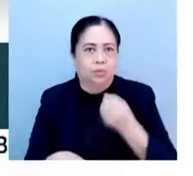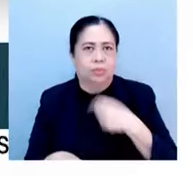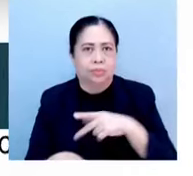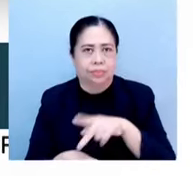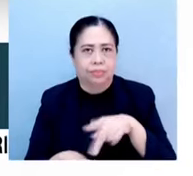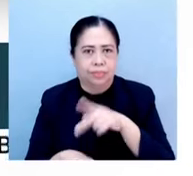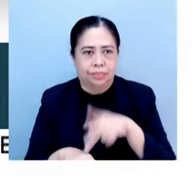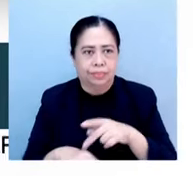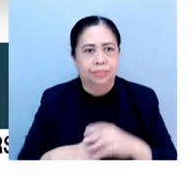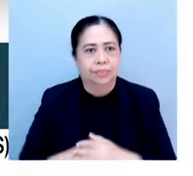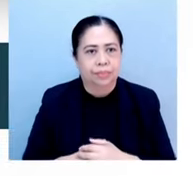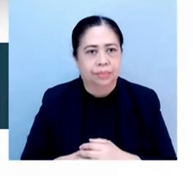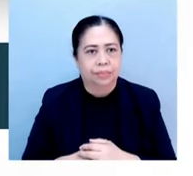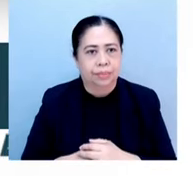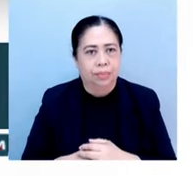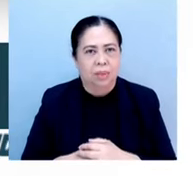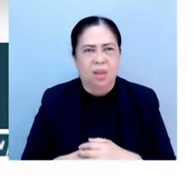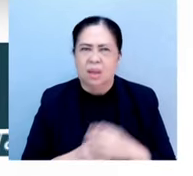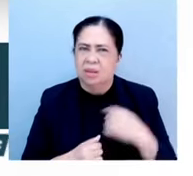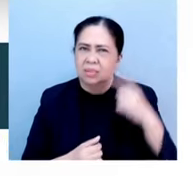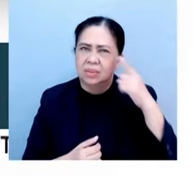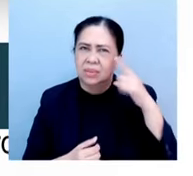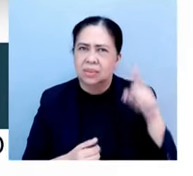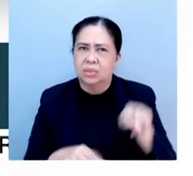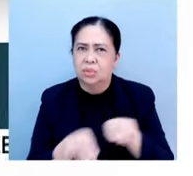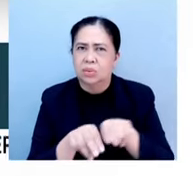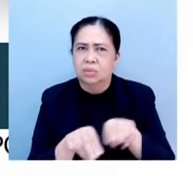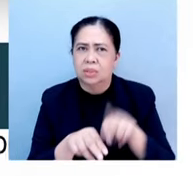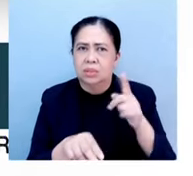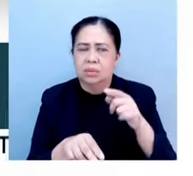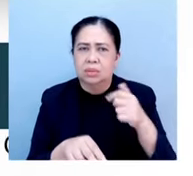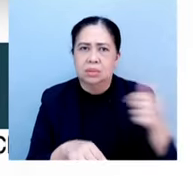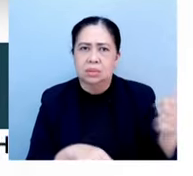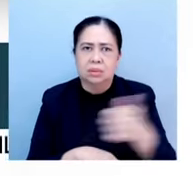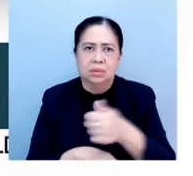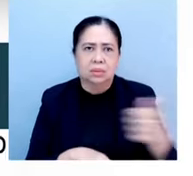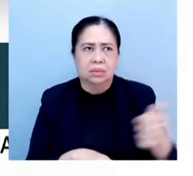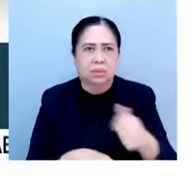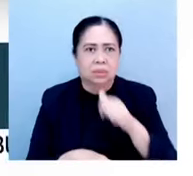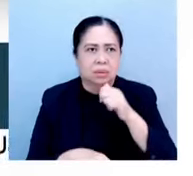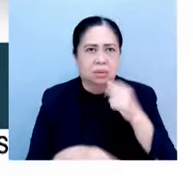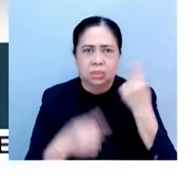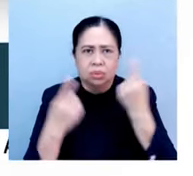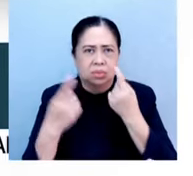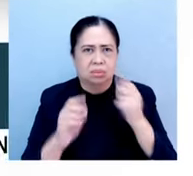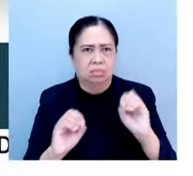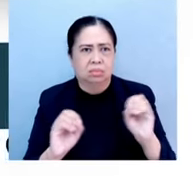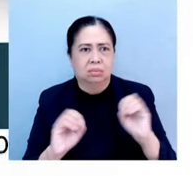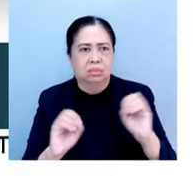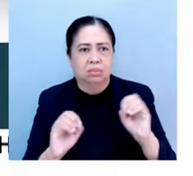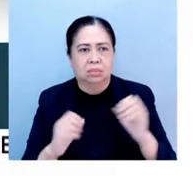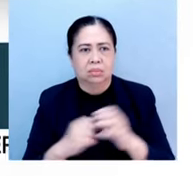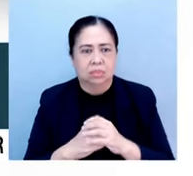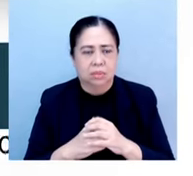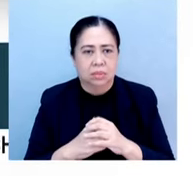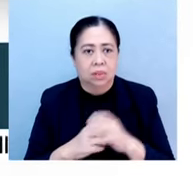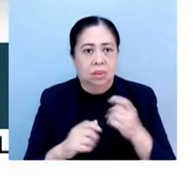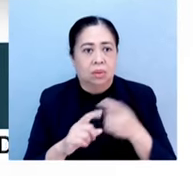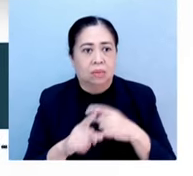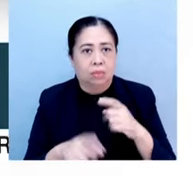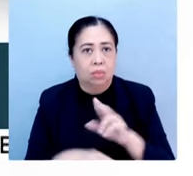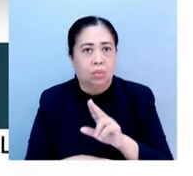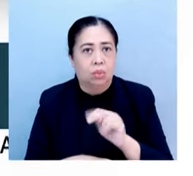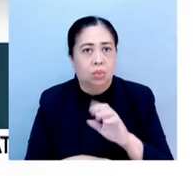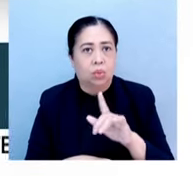Okay. I believe it is just a normal transit passage. It is not a cause of concern kasi based on UNCLOS authorized